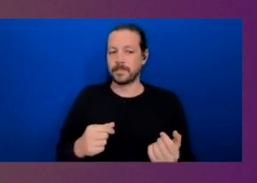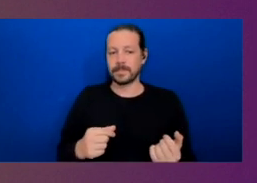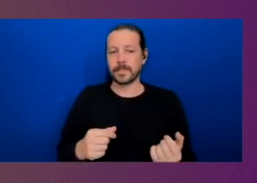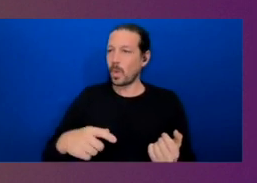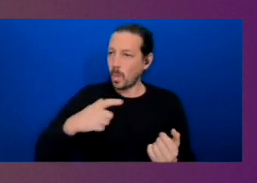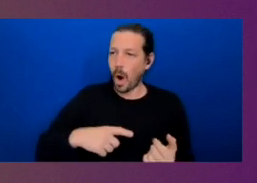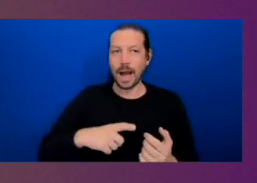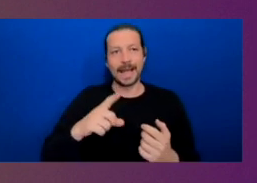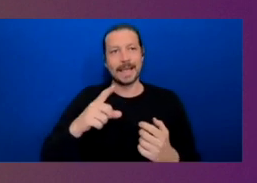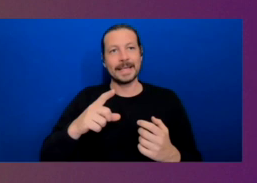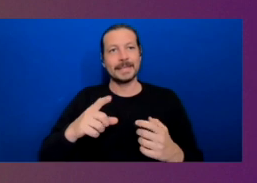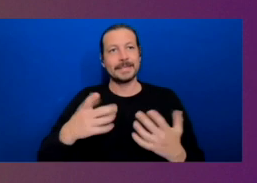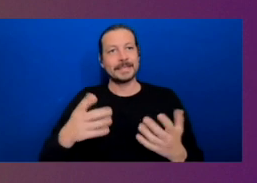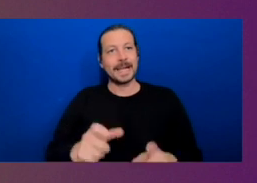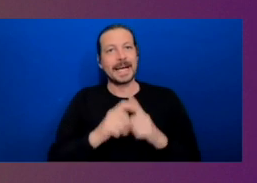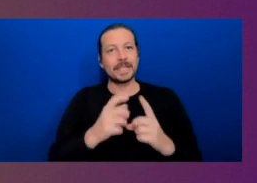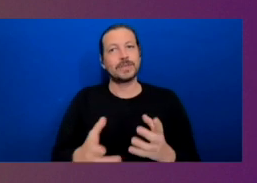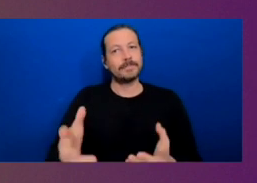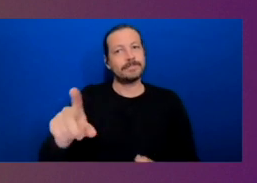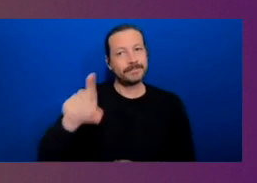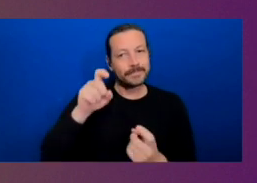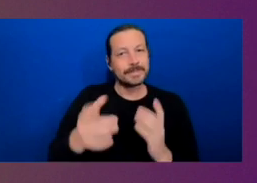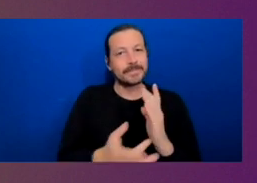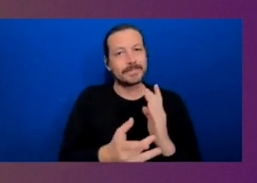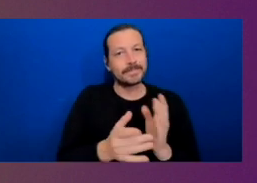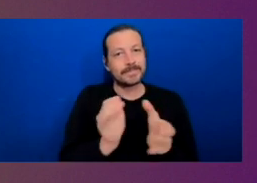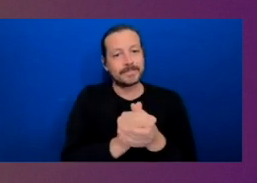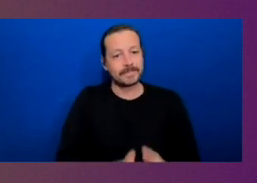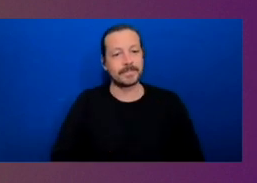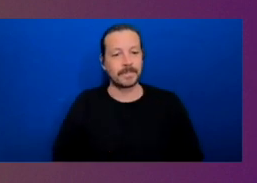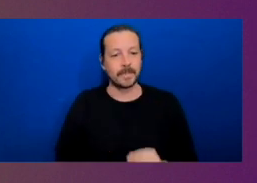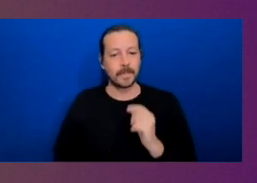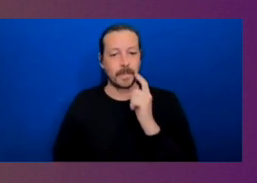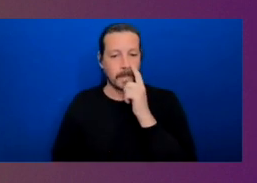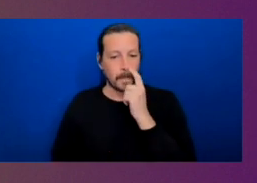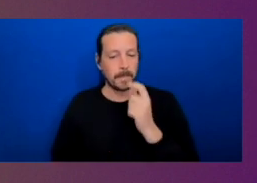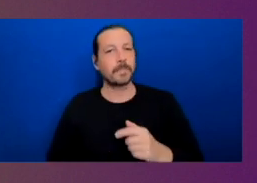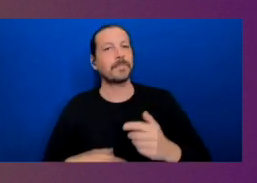engaging technical expertise? It's really interesting because when I think of